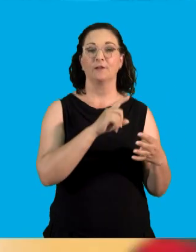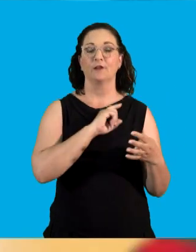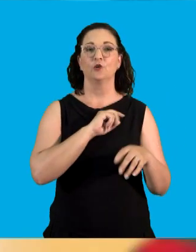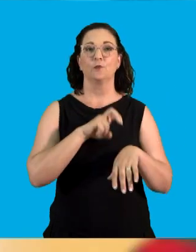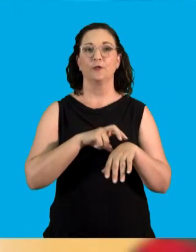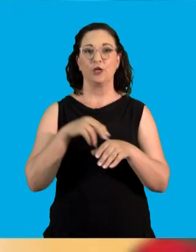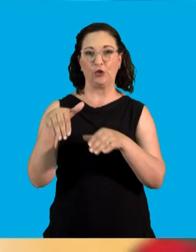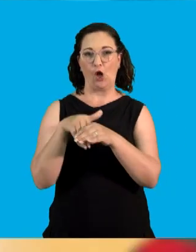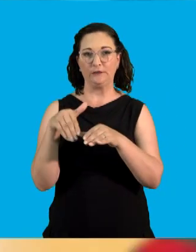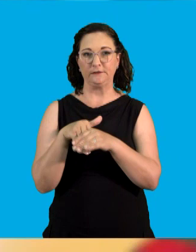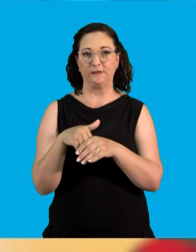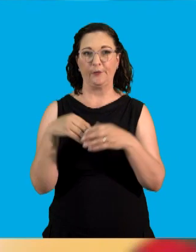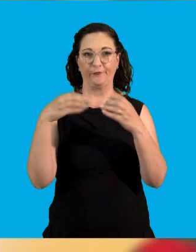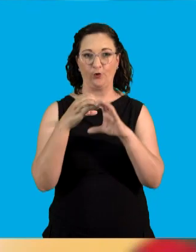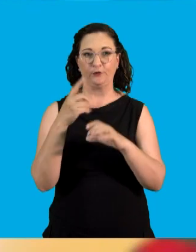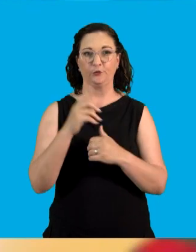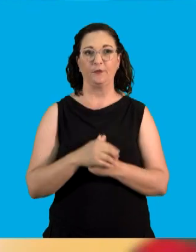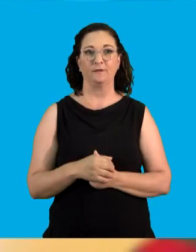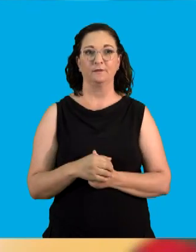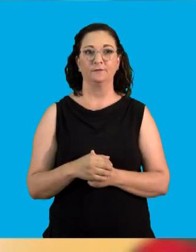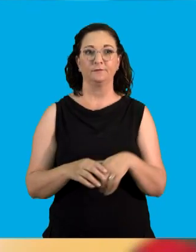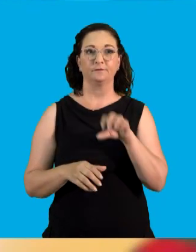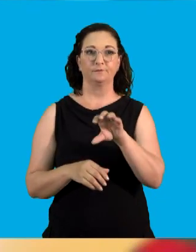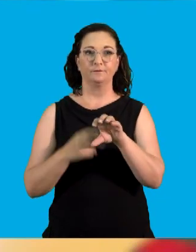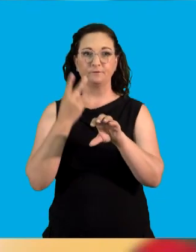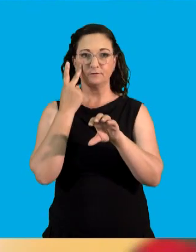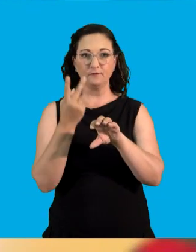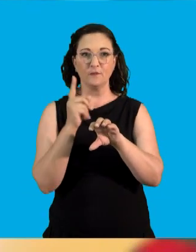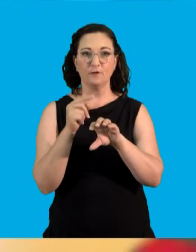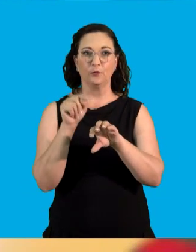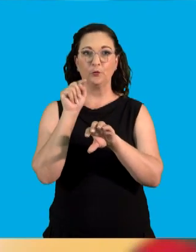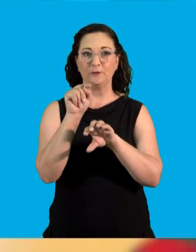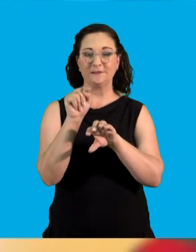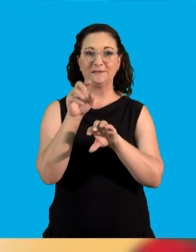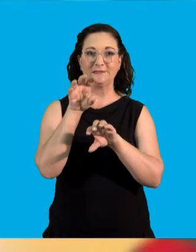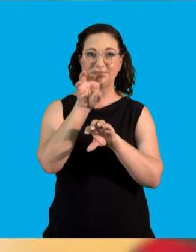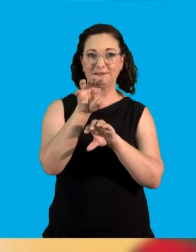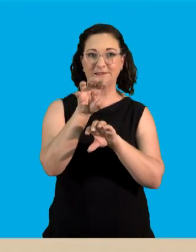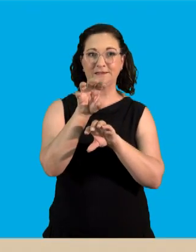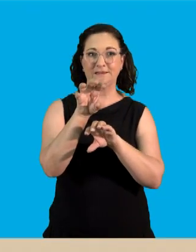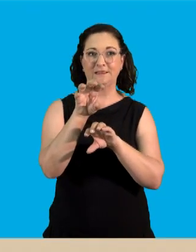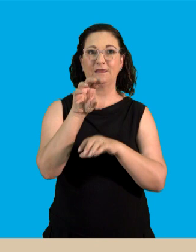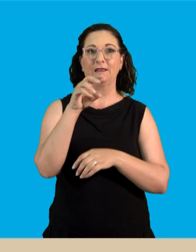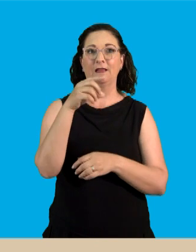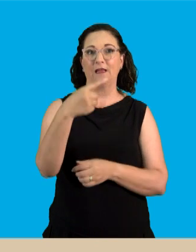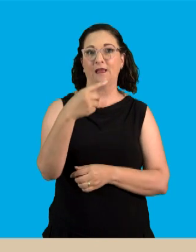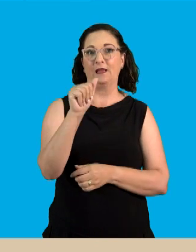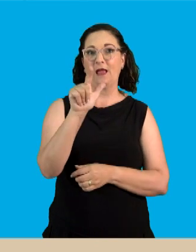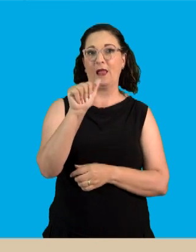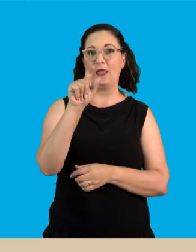be the concepts that we are going to be looking at. 1, we will be looking at our galaxy and other